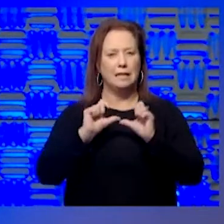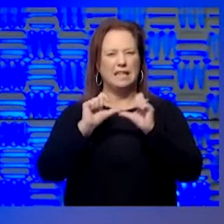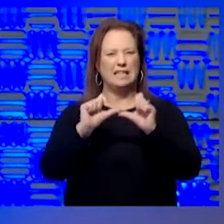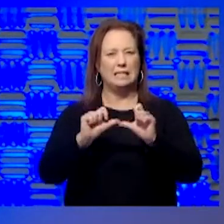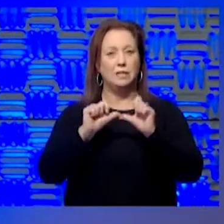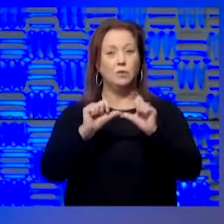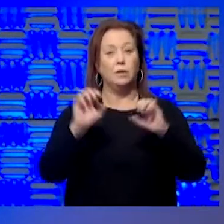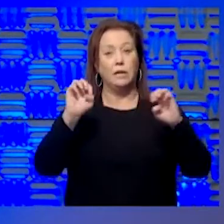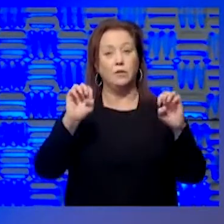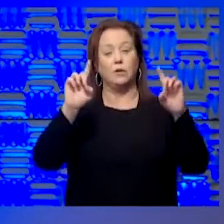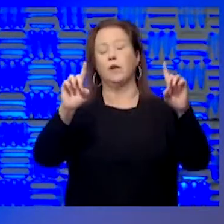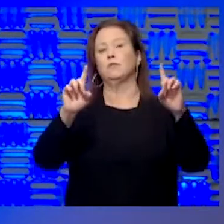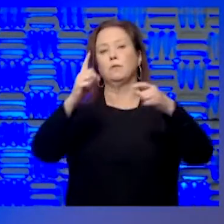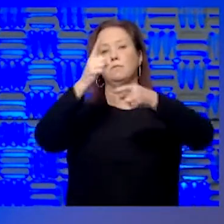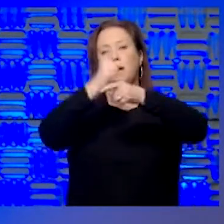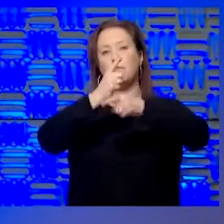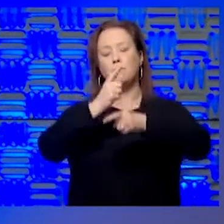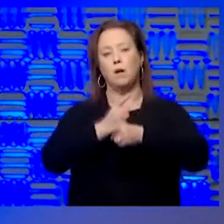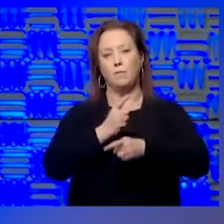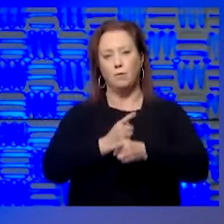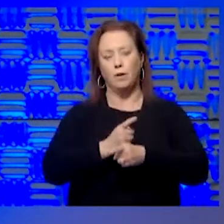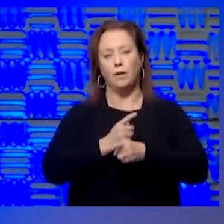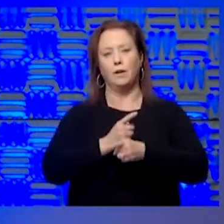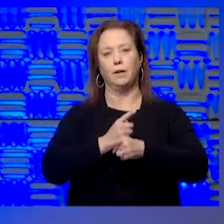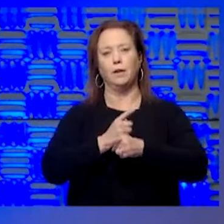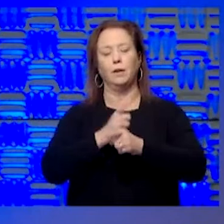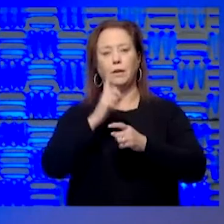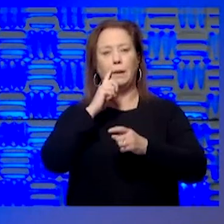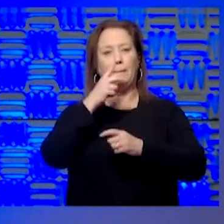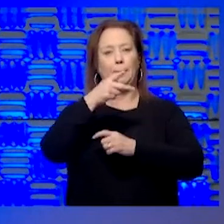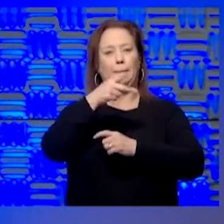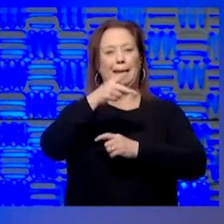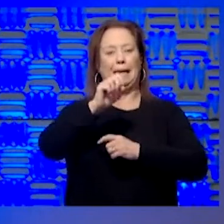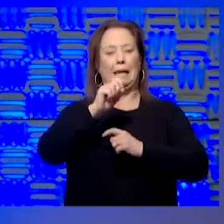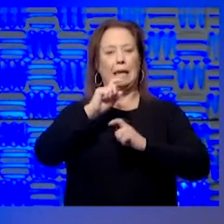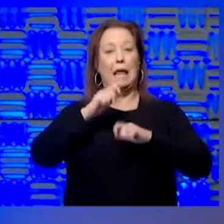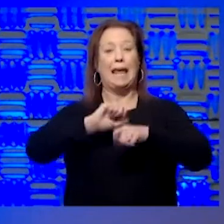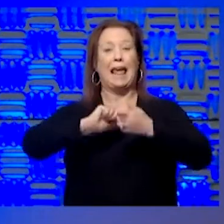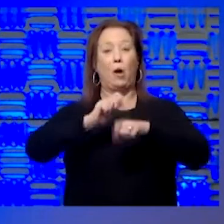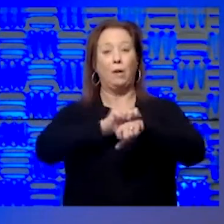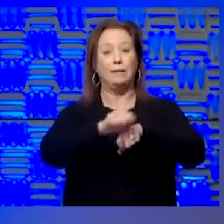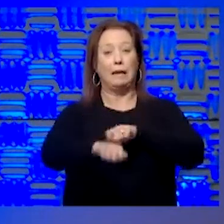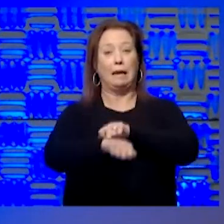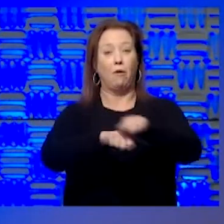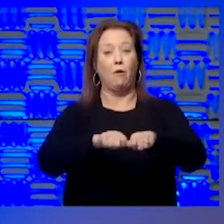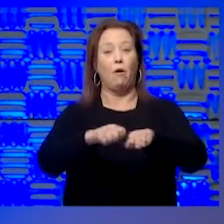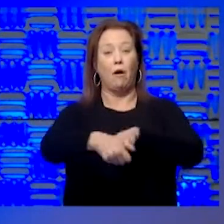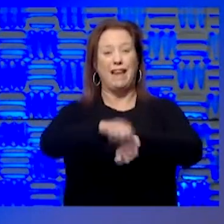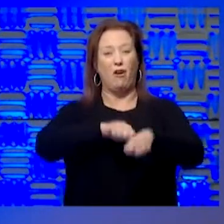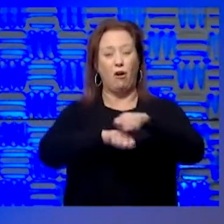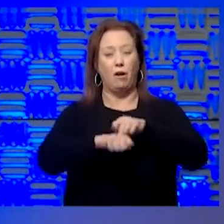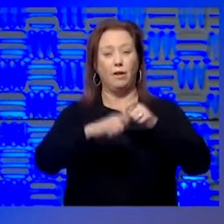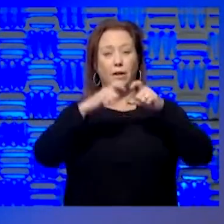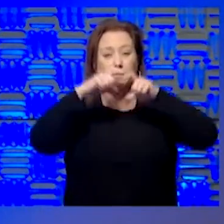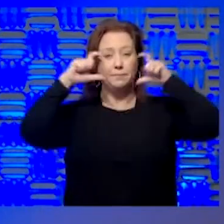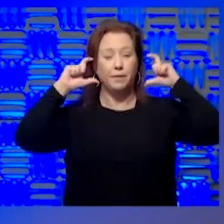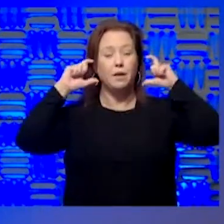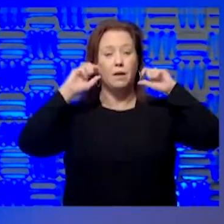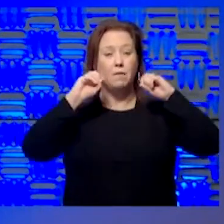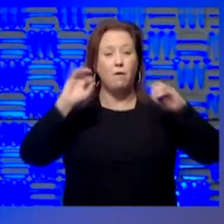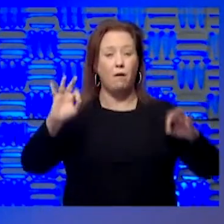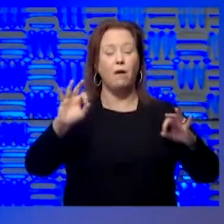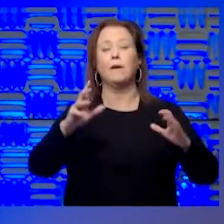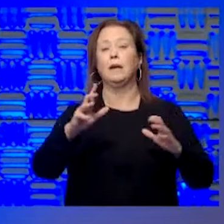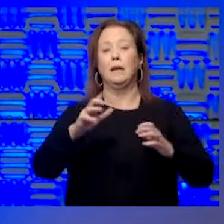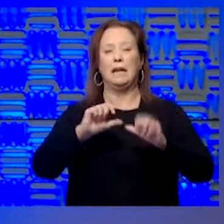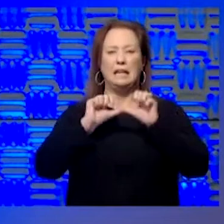continual education about proper donning and doffing of PPE, continual education about hand washing and hand hygiene and